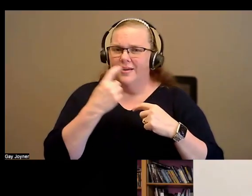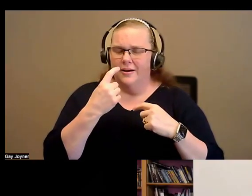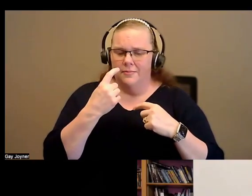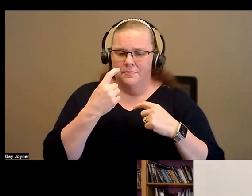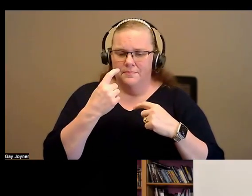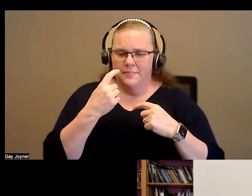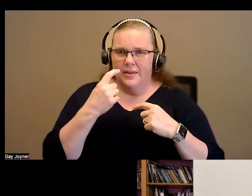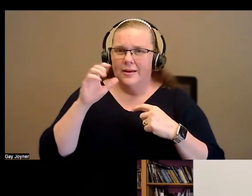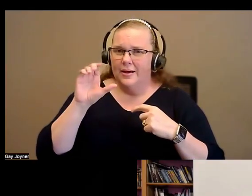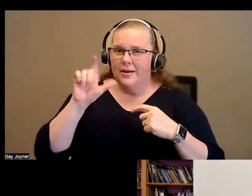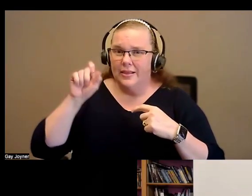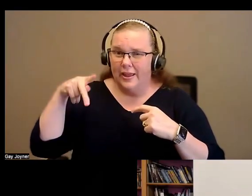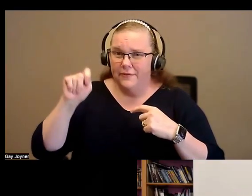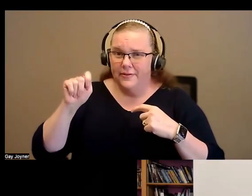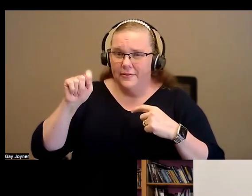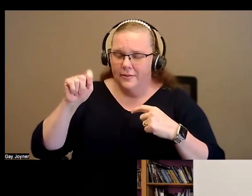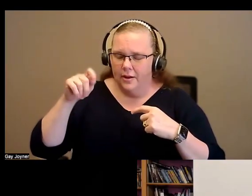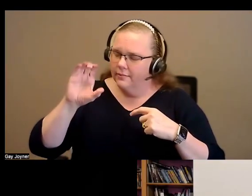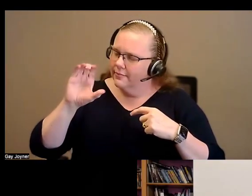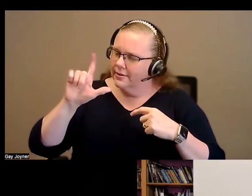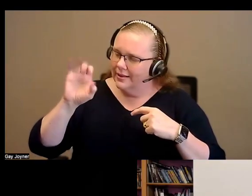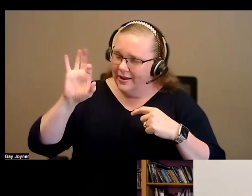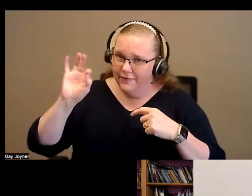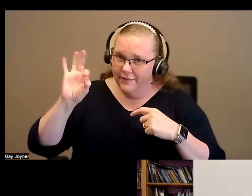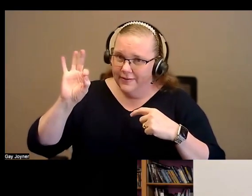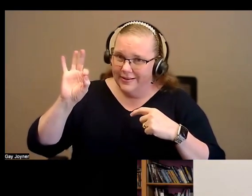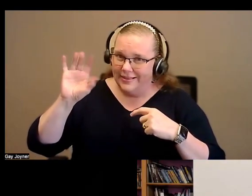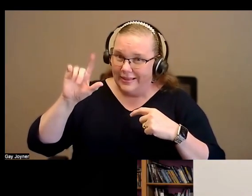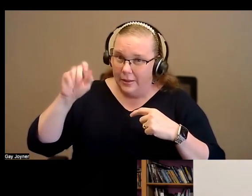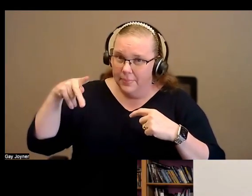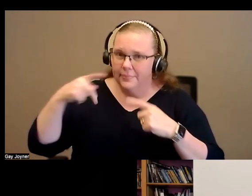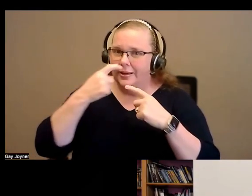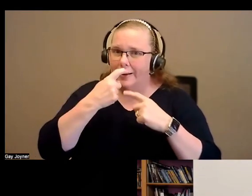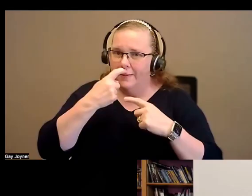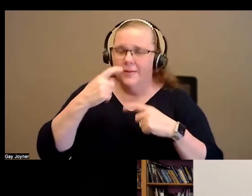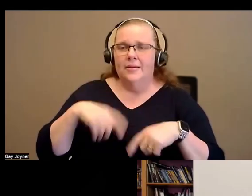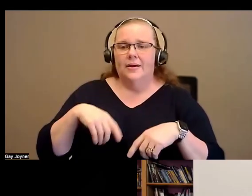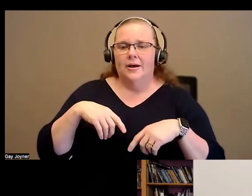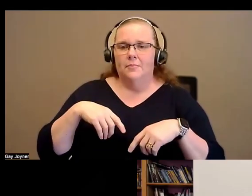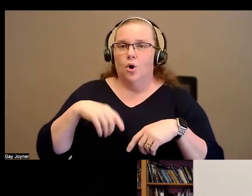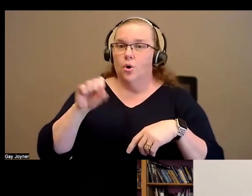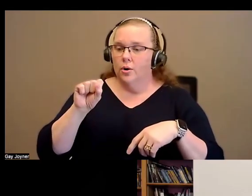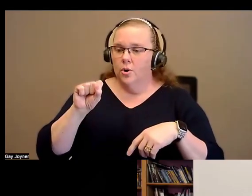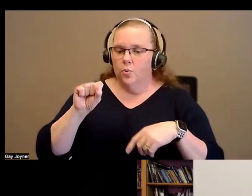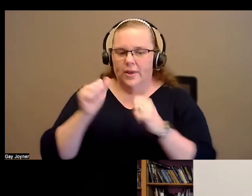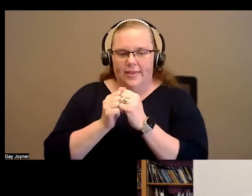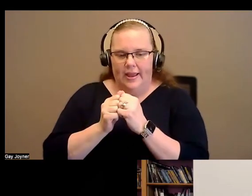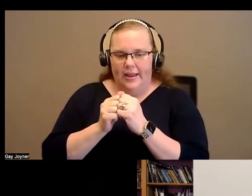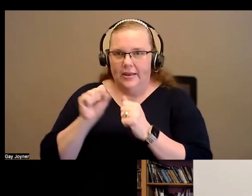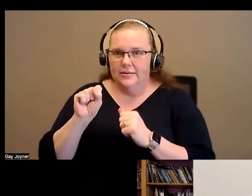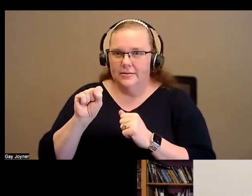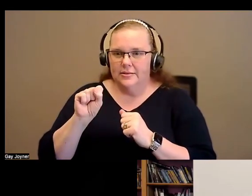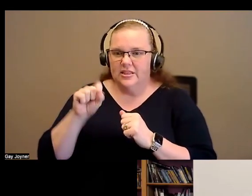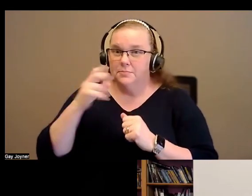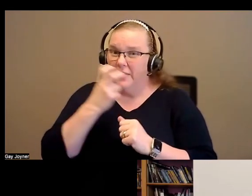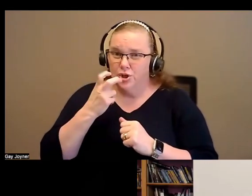with a uh, cleft Cleft lip. lip, or with